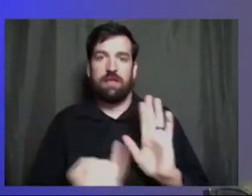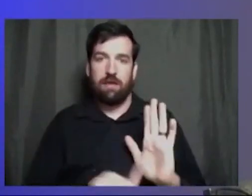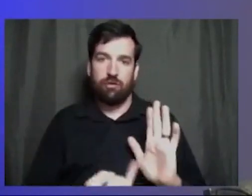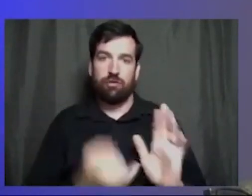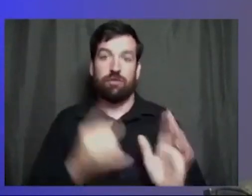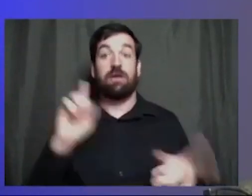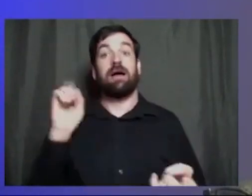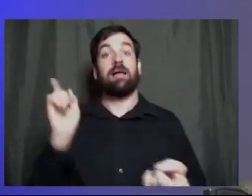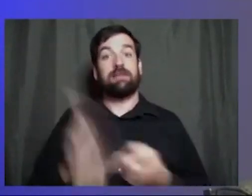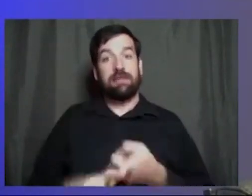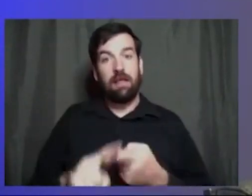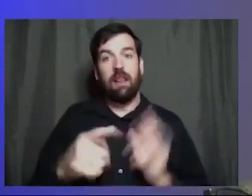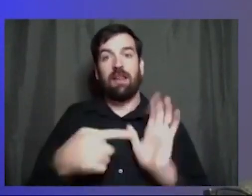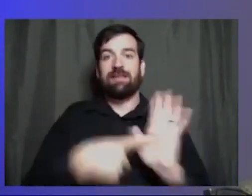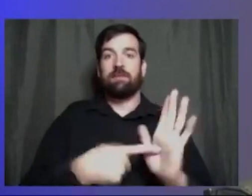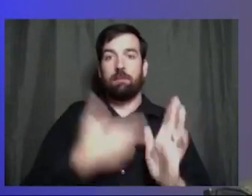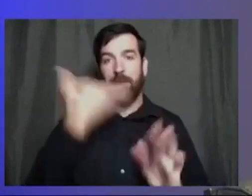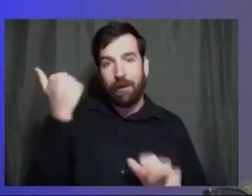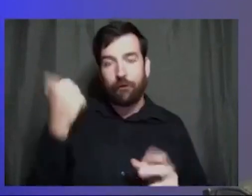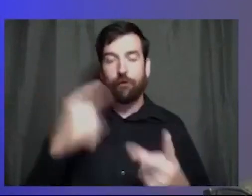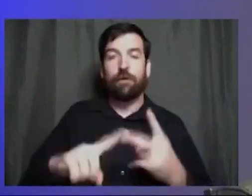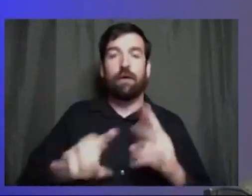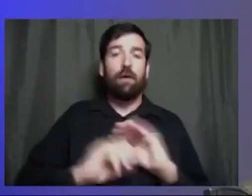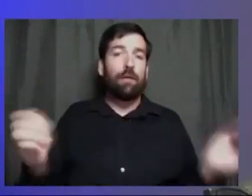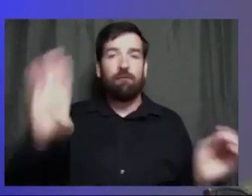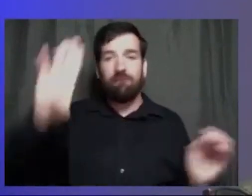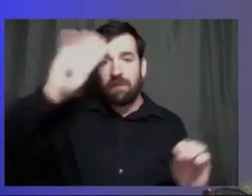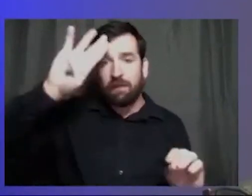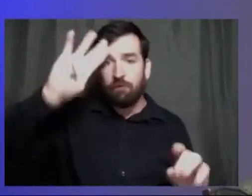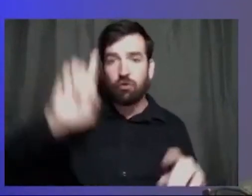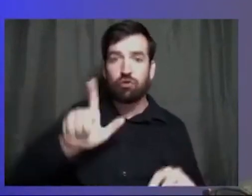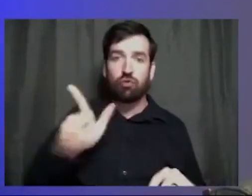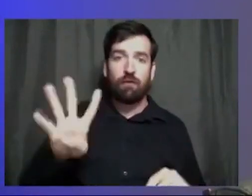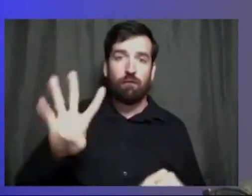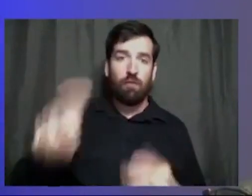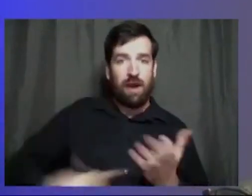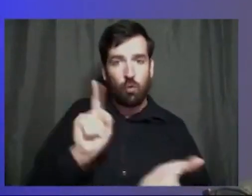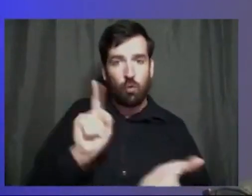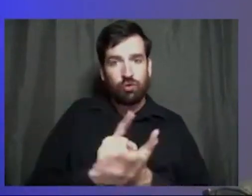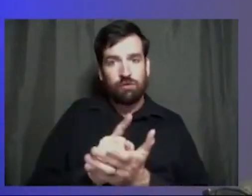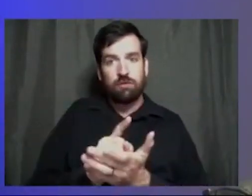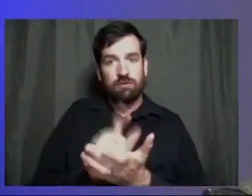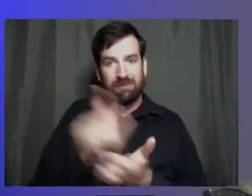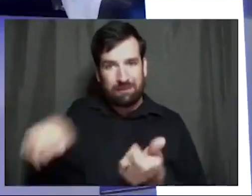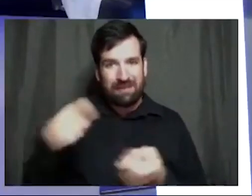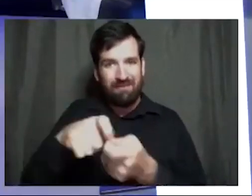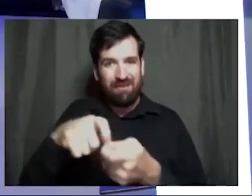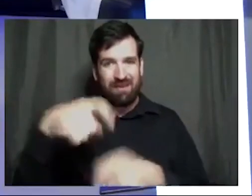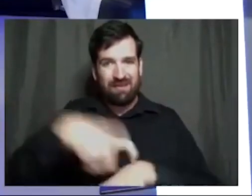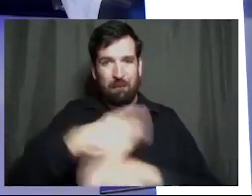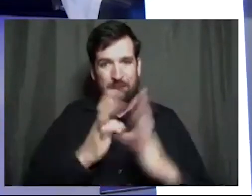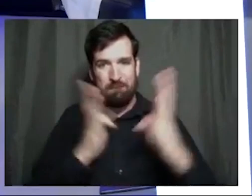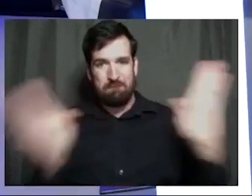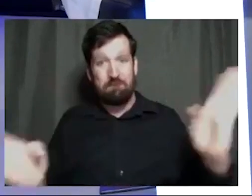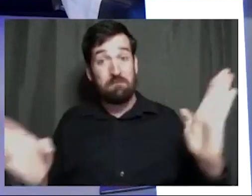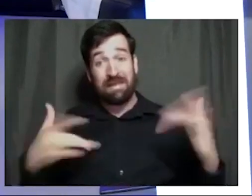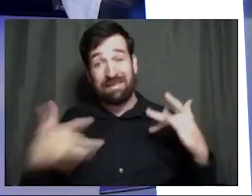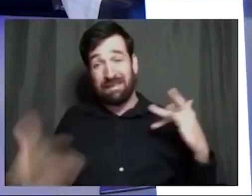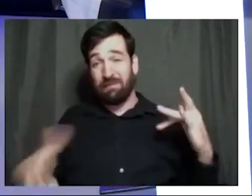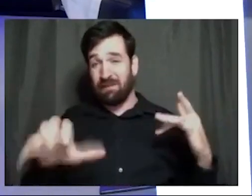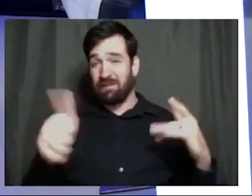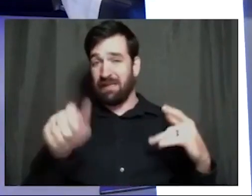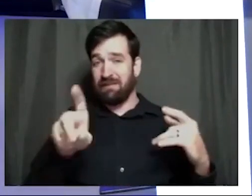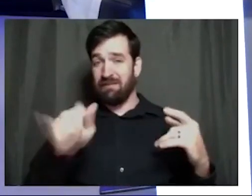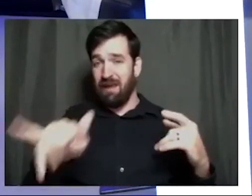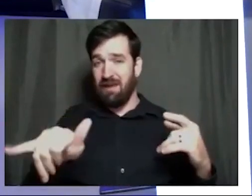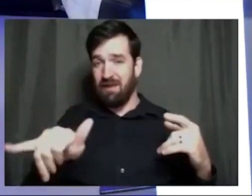symptoms are better, fever-free for 24 hours, and the length of time that they want you to be home, which is typically 10 days. So really nothing's changed. No. It's just being aware.